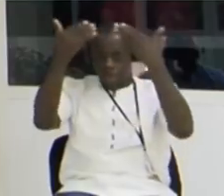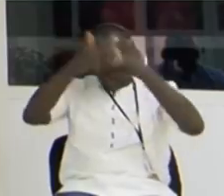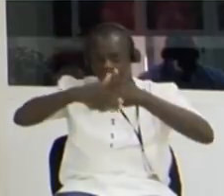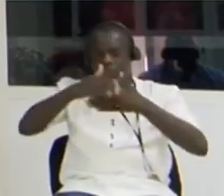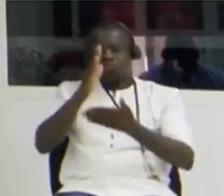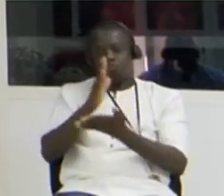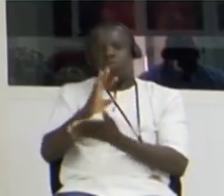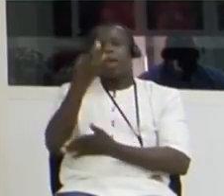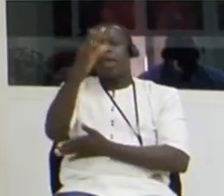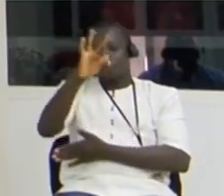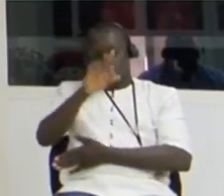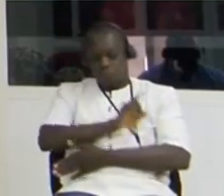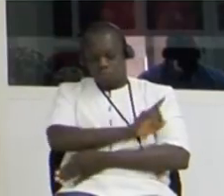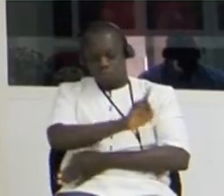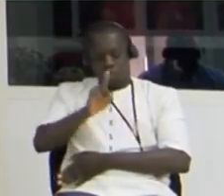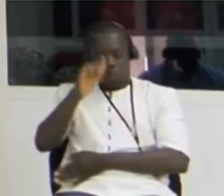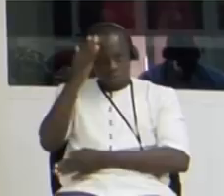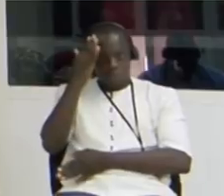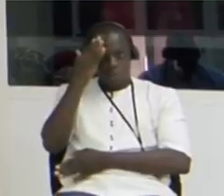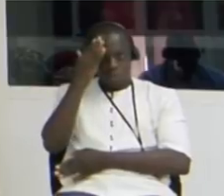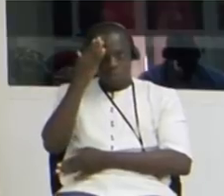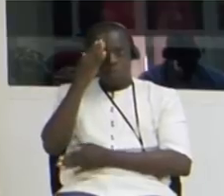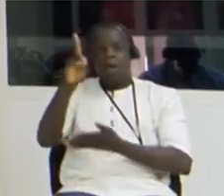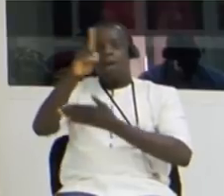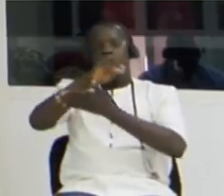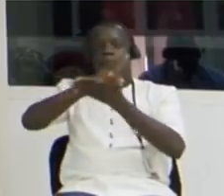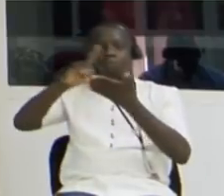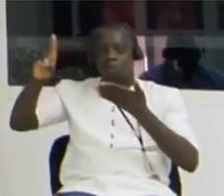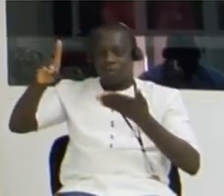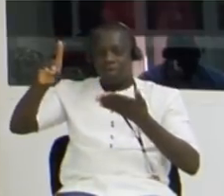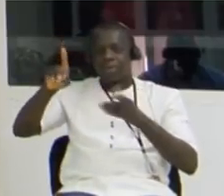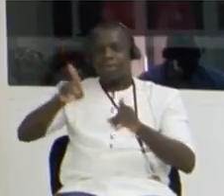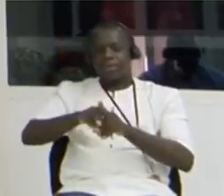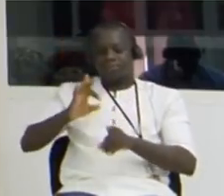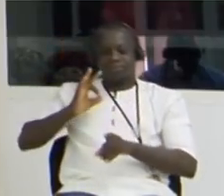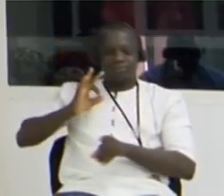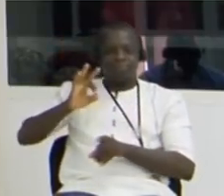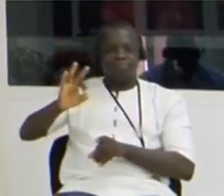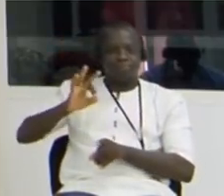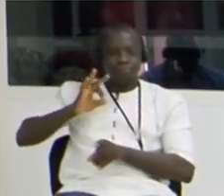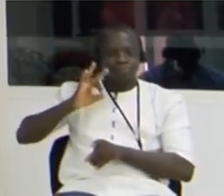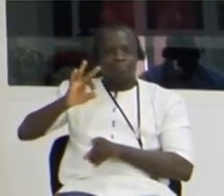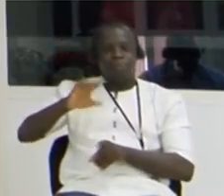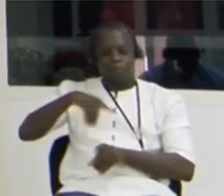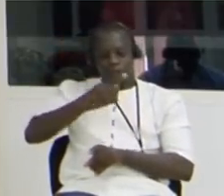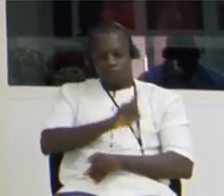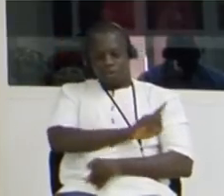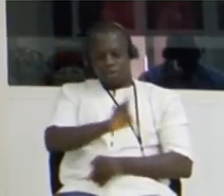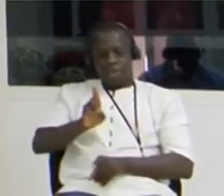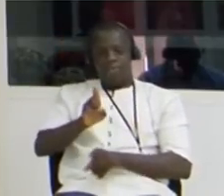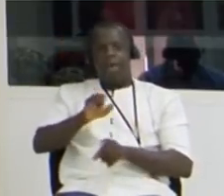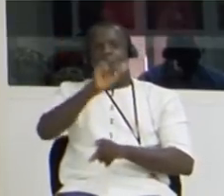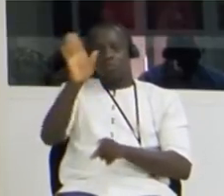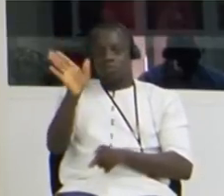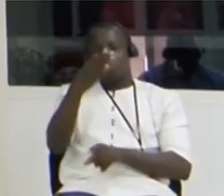aware, we provide transportation for them, and also they go with a